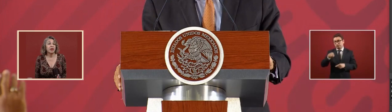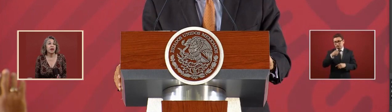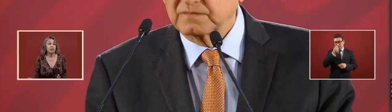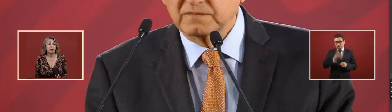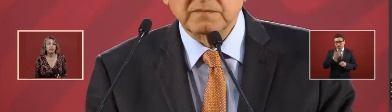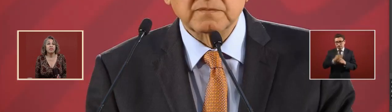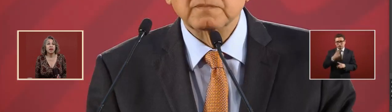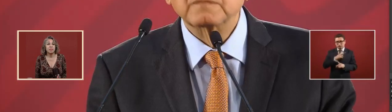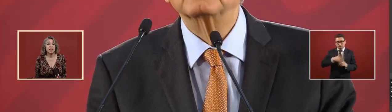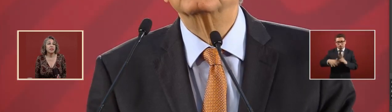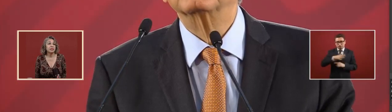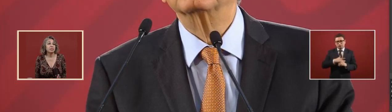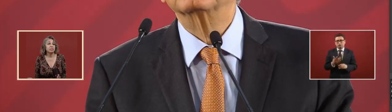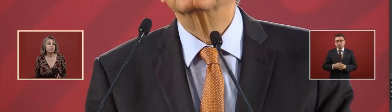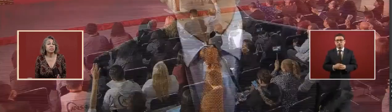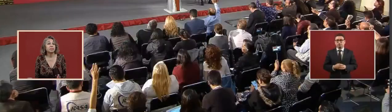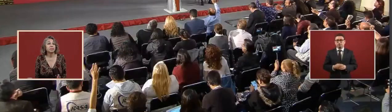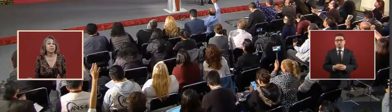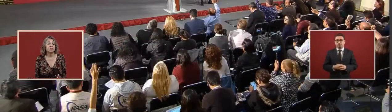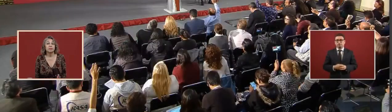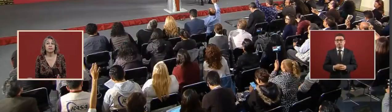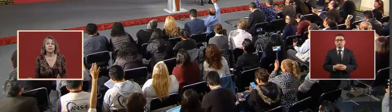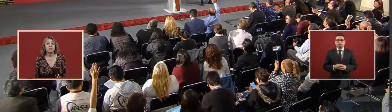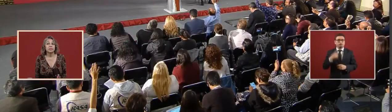of Environment.